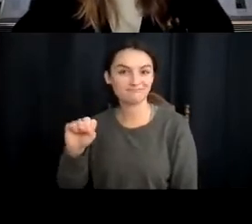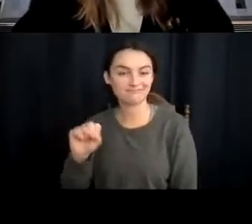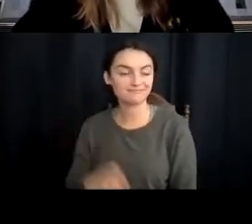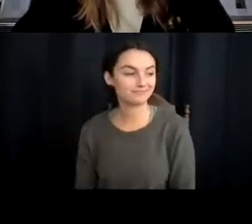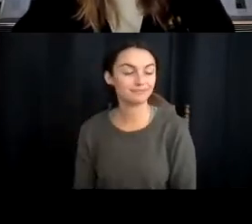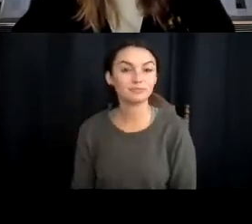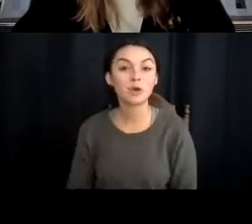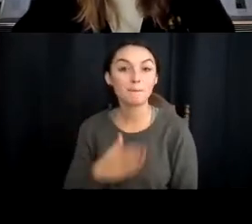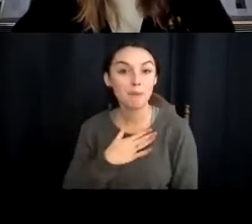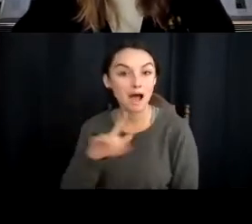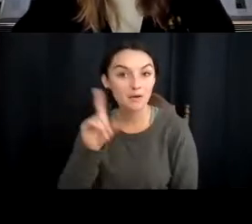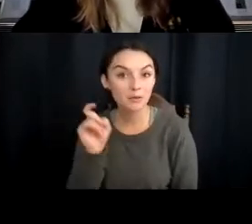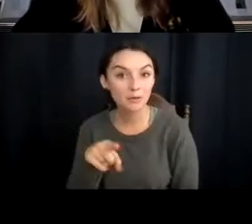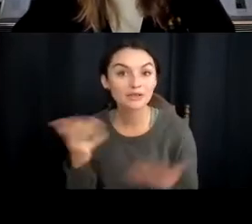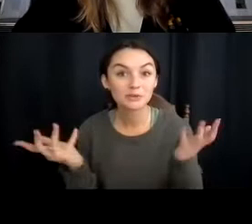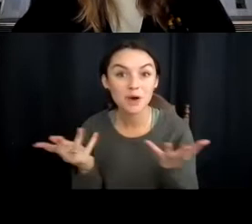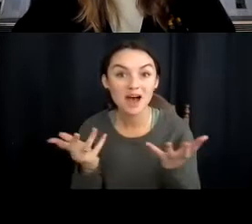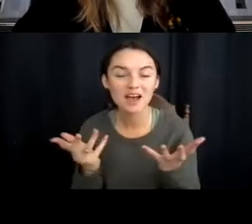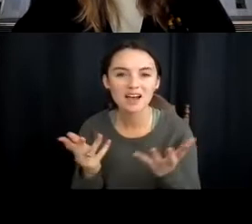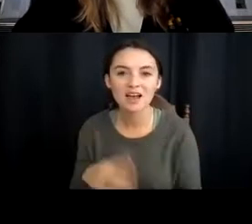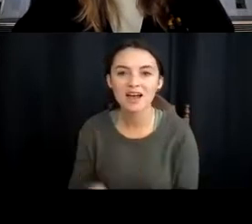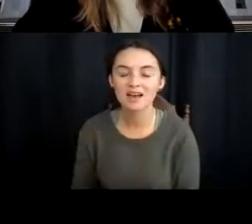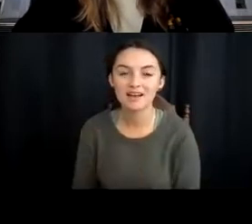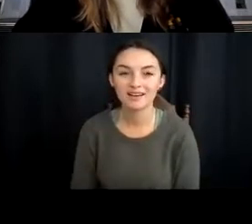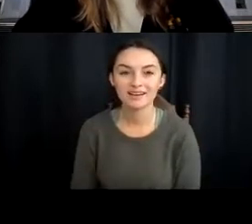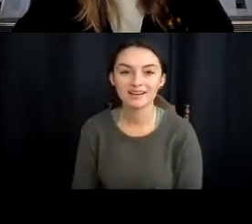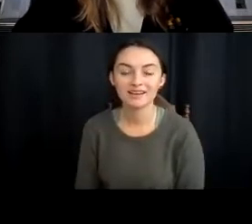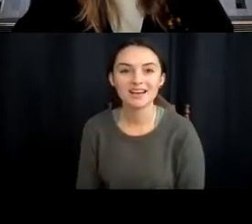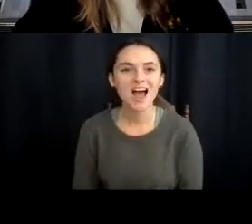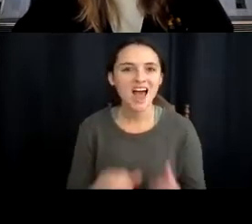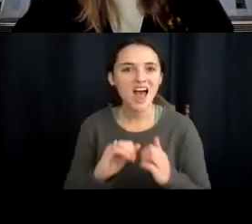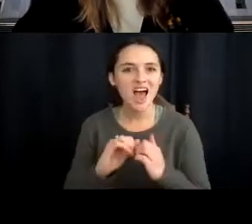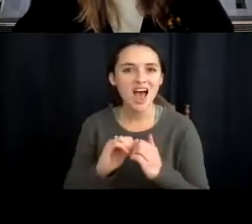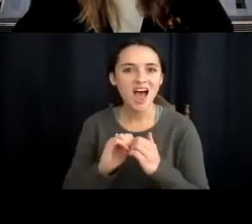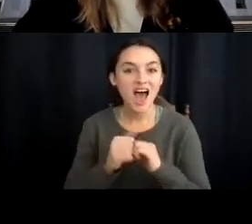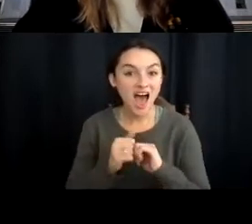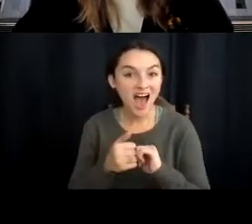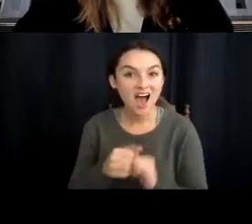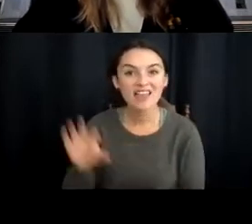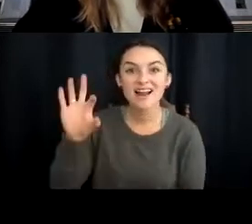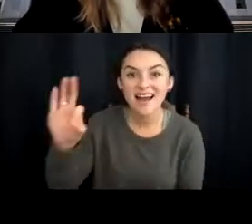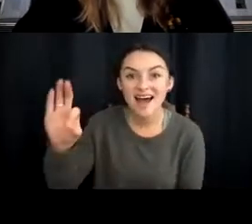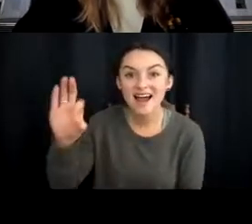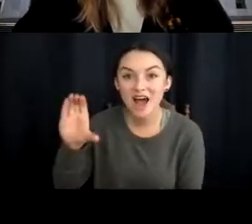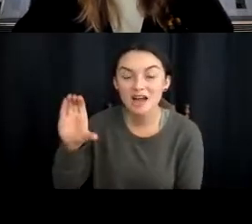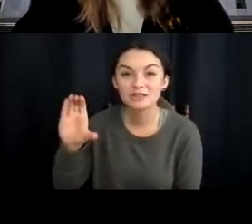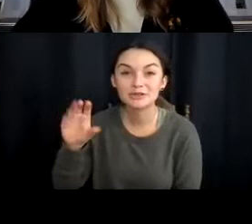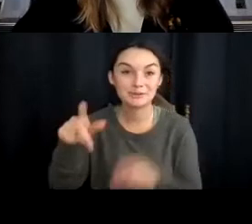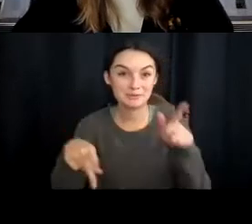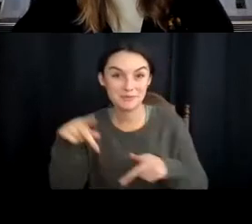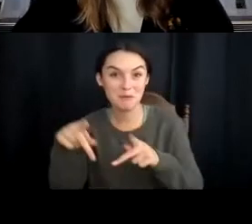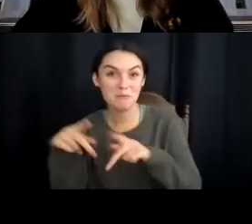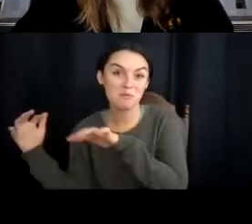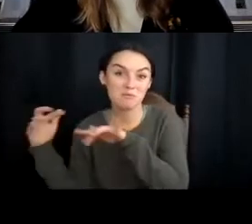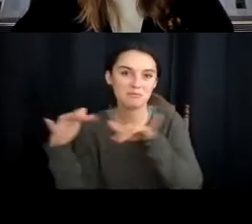you. How do these 900 people who first took the Oregon Trail from Independence, Missouri to the Willamette Valley,